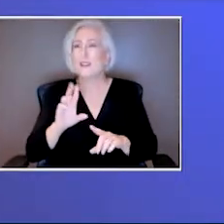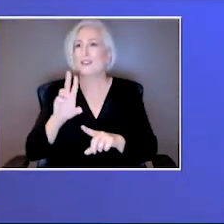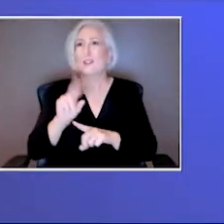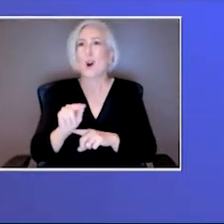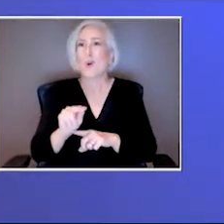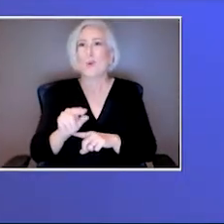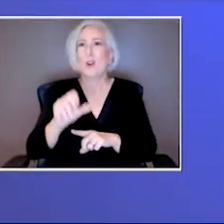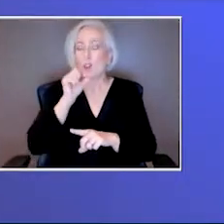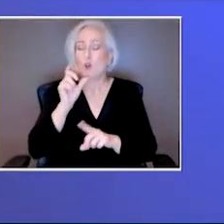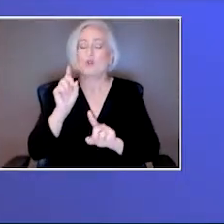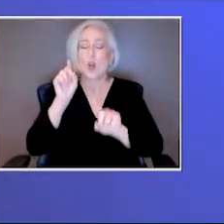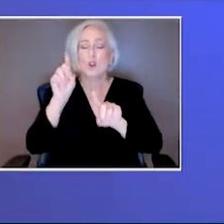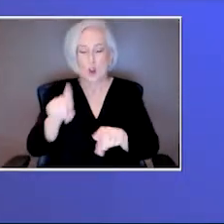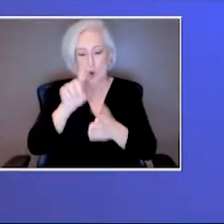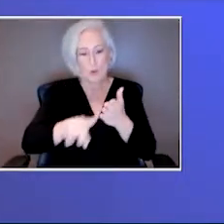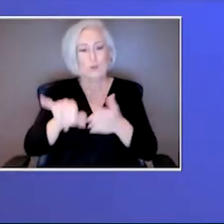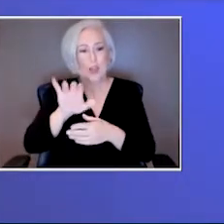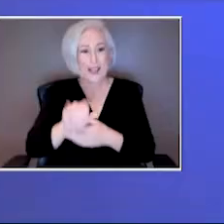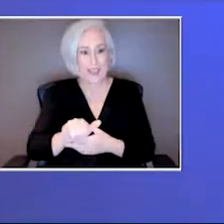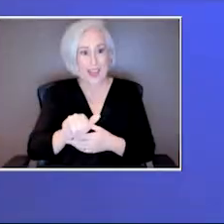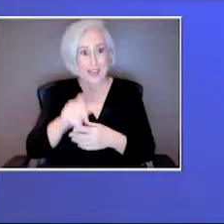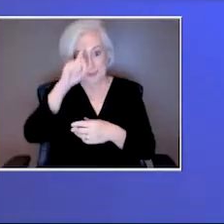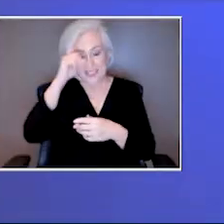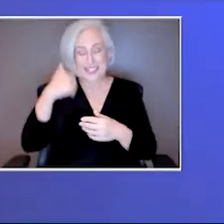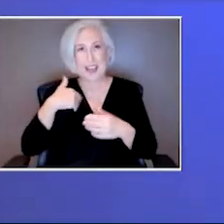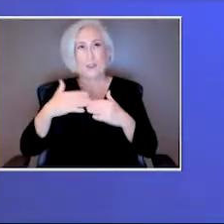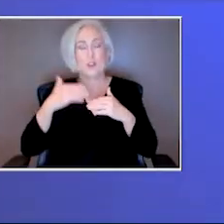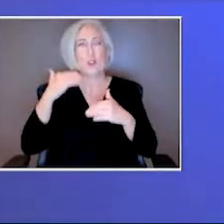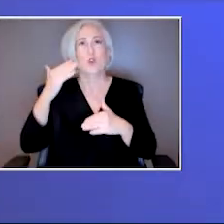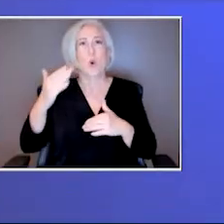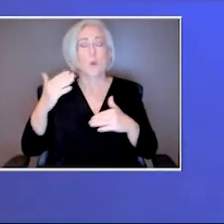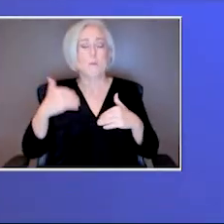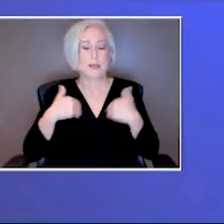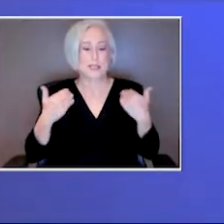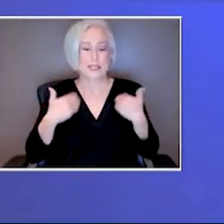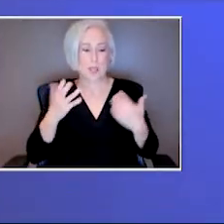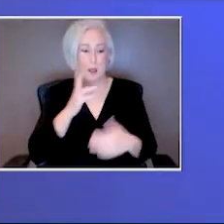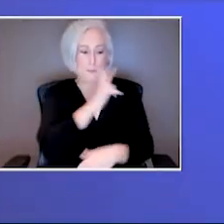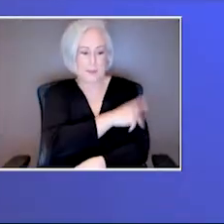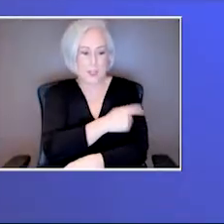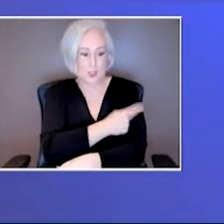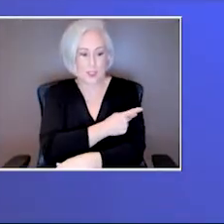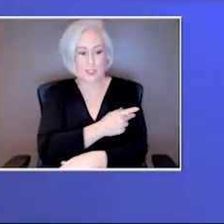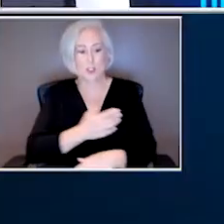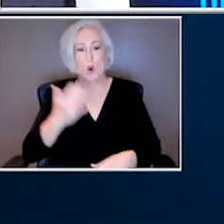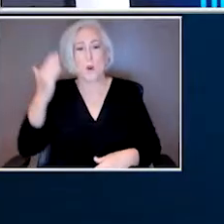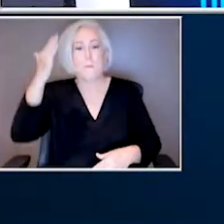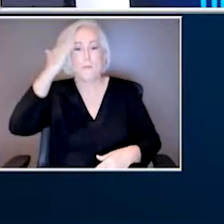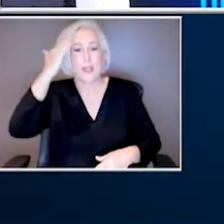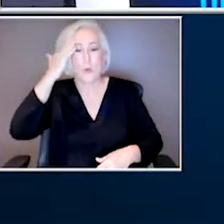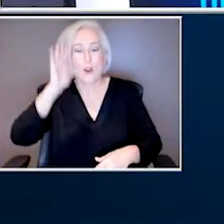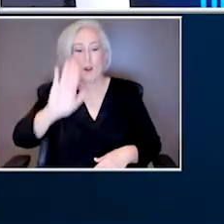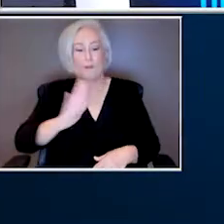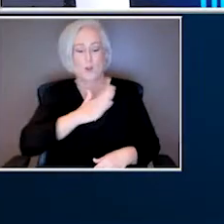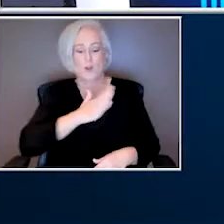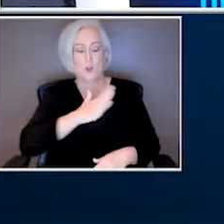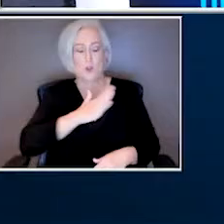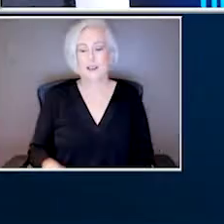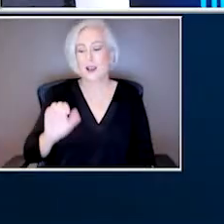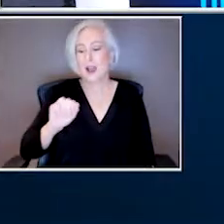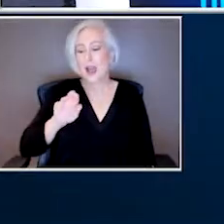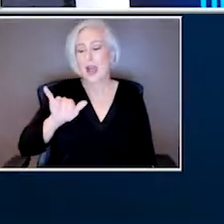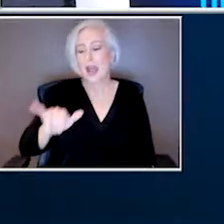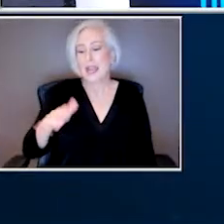so many young patients. So really just doing those self exams and being aware of your breast is the most important right now. Okay, Amy is asking, how does